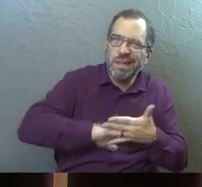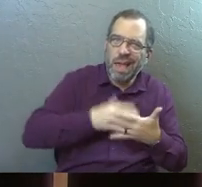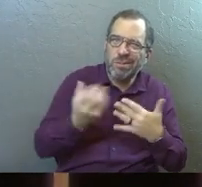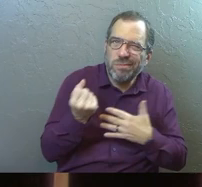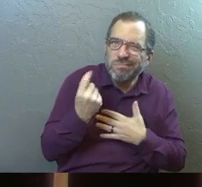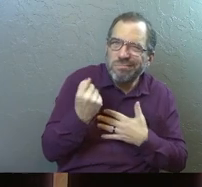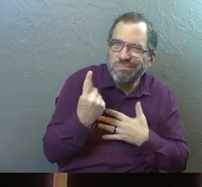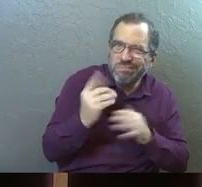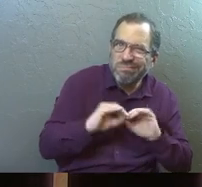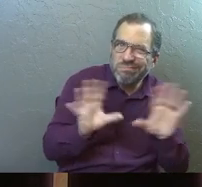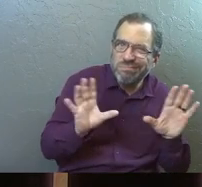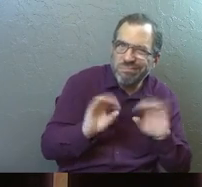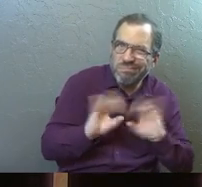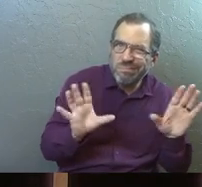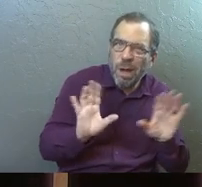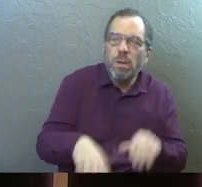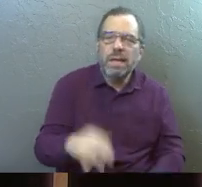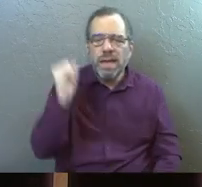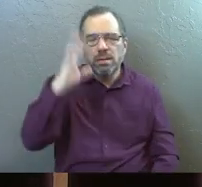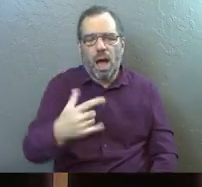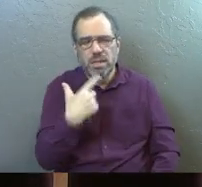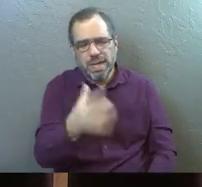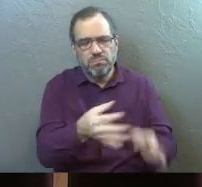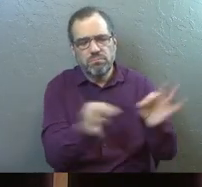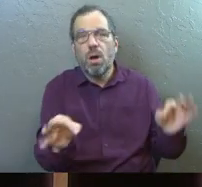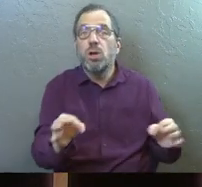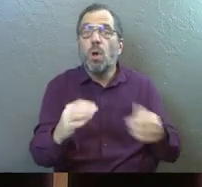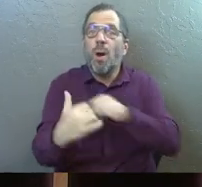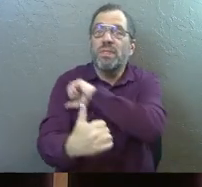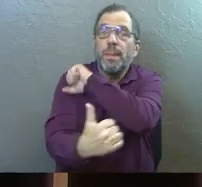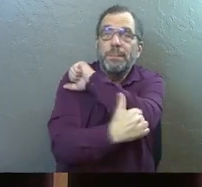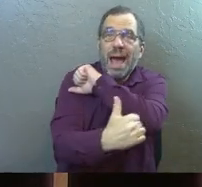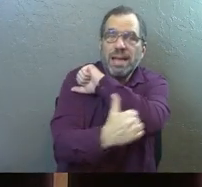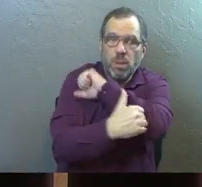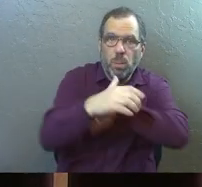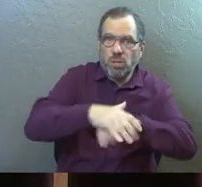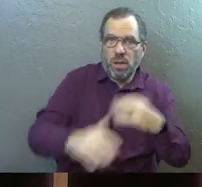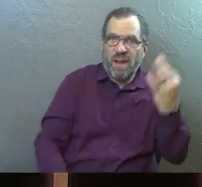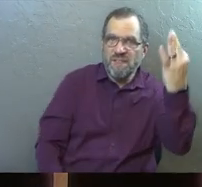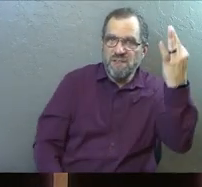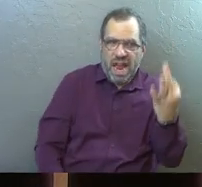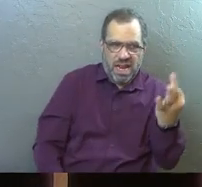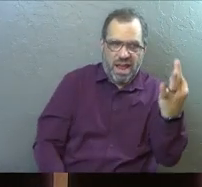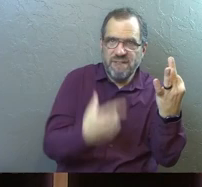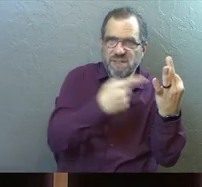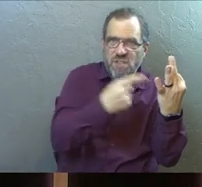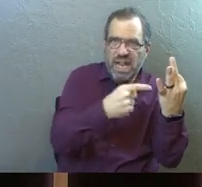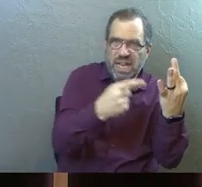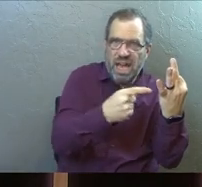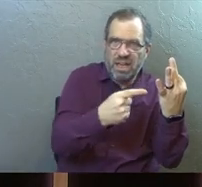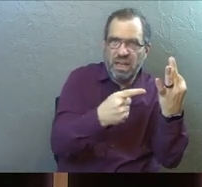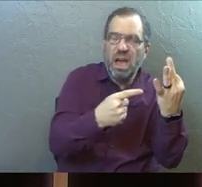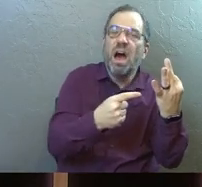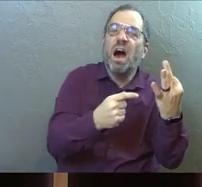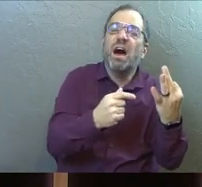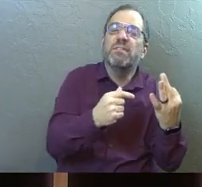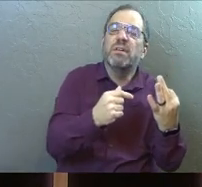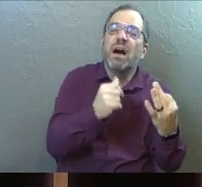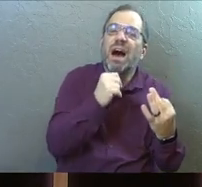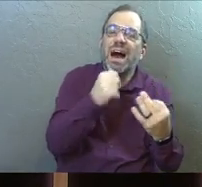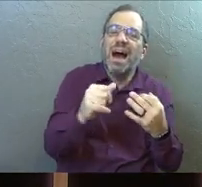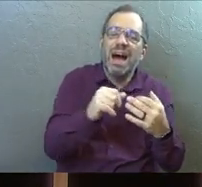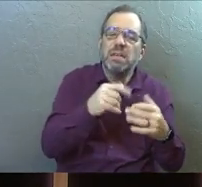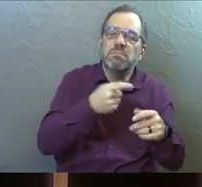Yes. God was making a statement about something. So the Passover was on Friday, the Feast of Unleavened Bread,